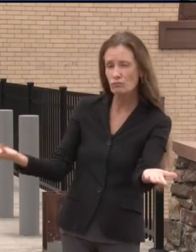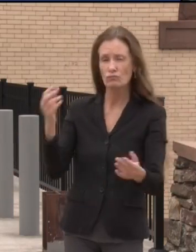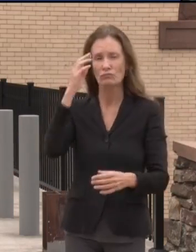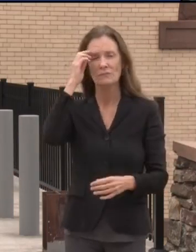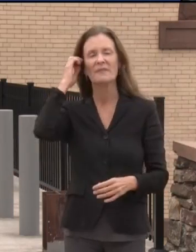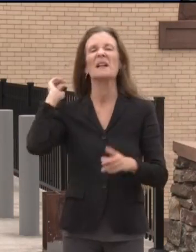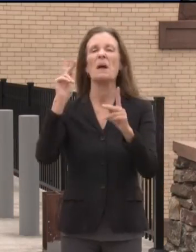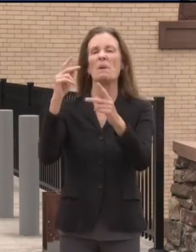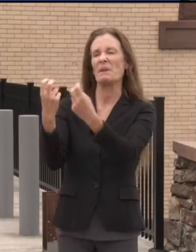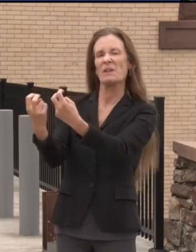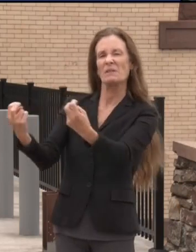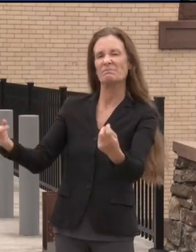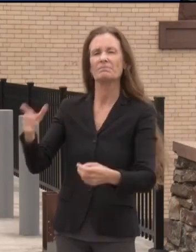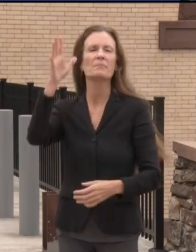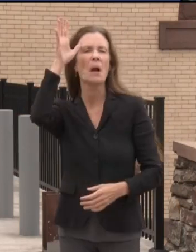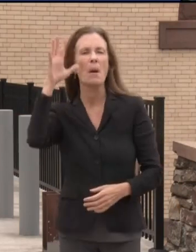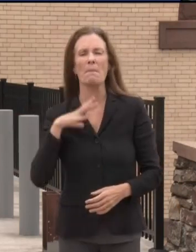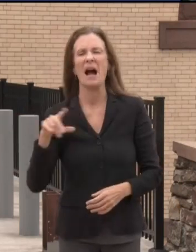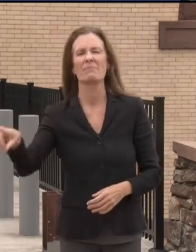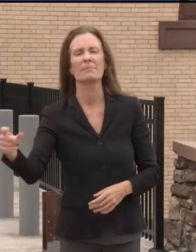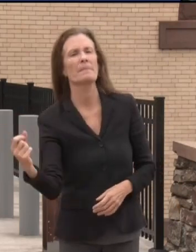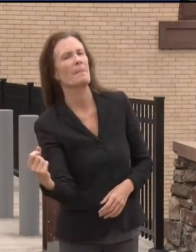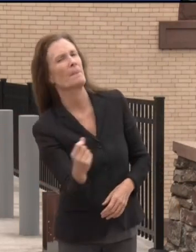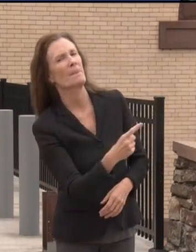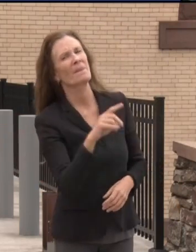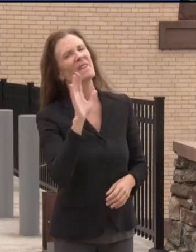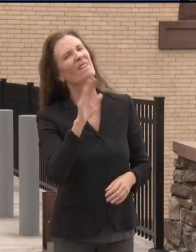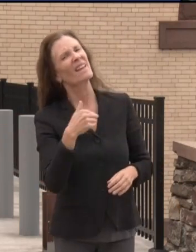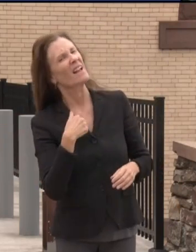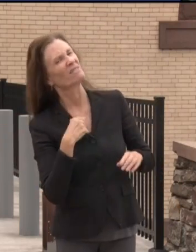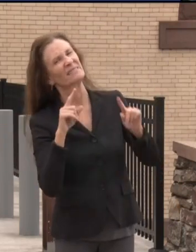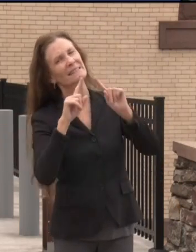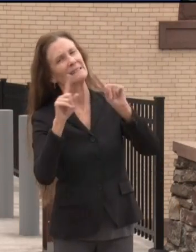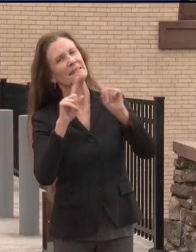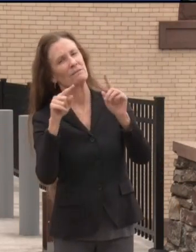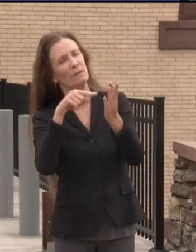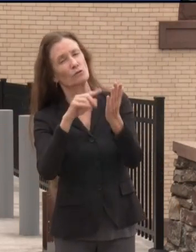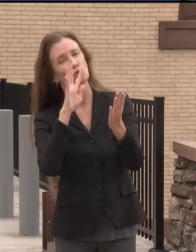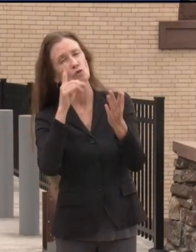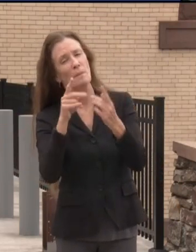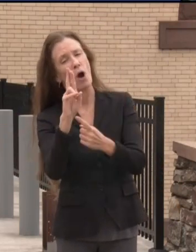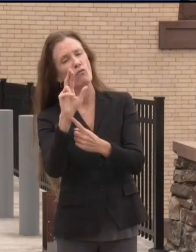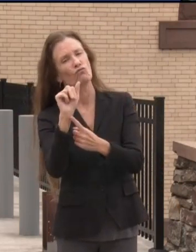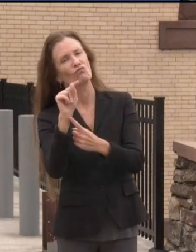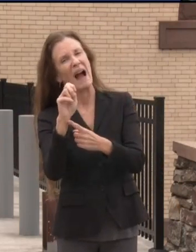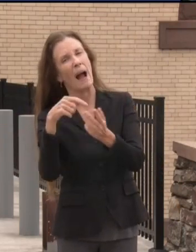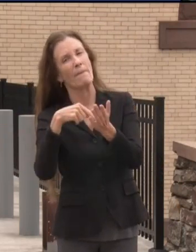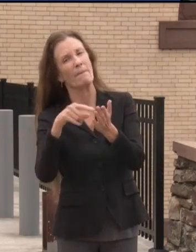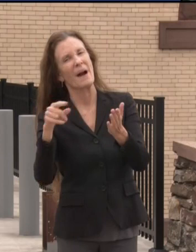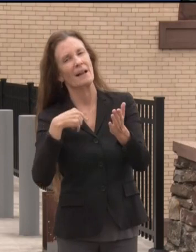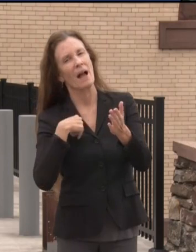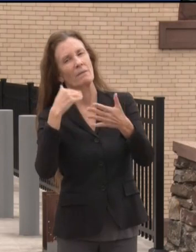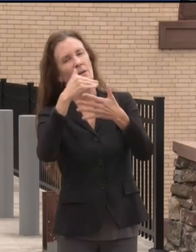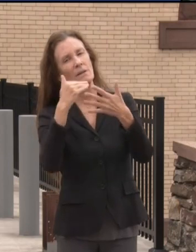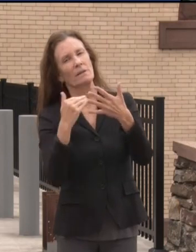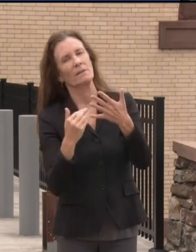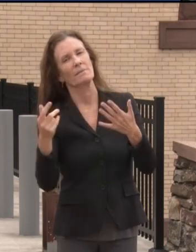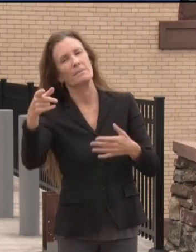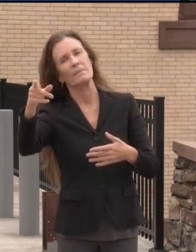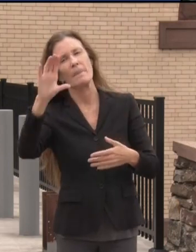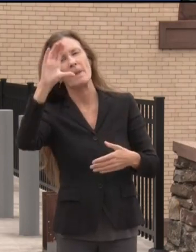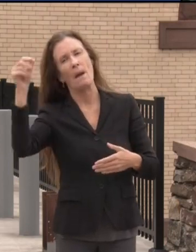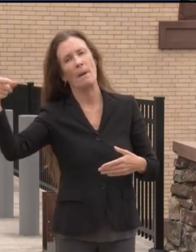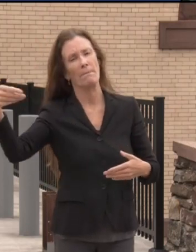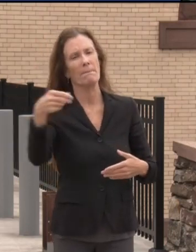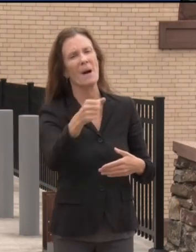different proposals thrown out, both, you know, payroll contributions and employer-based contributions. Is there a particular structure that you would